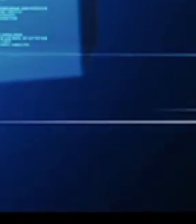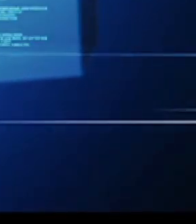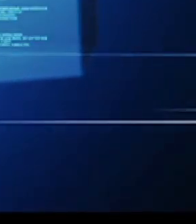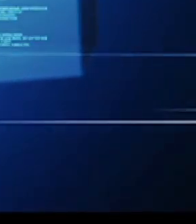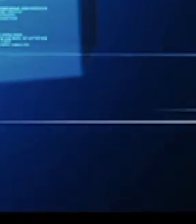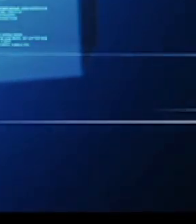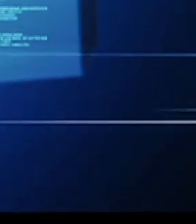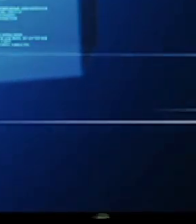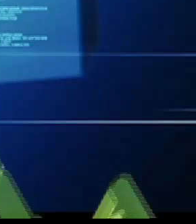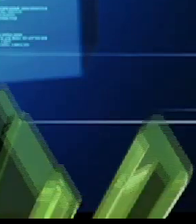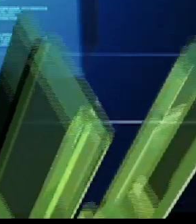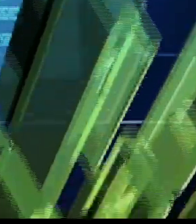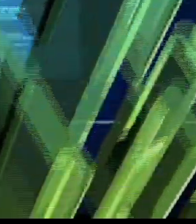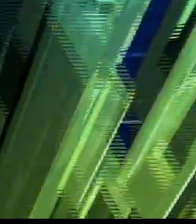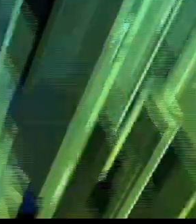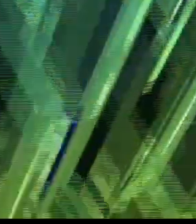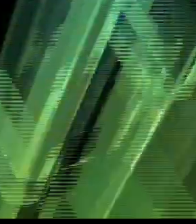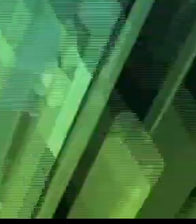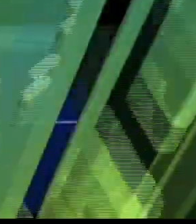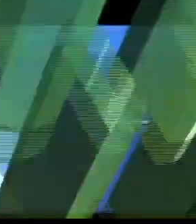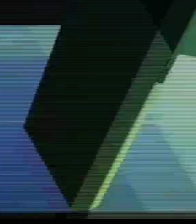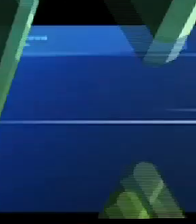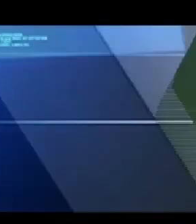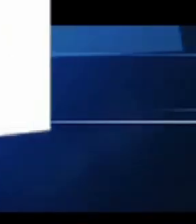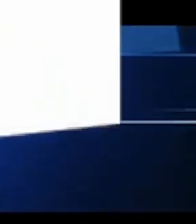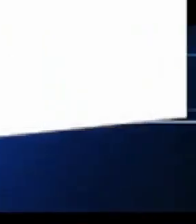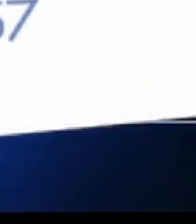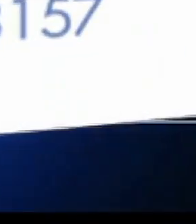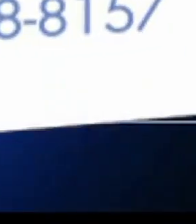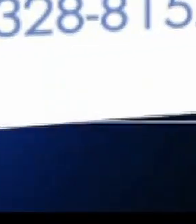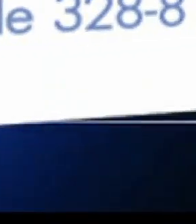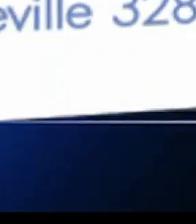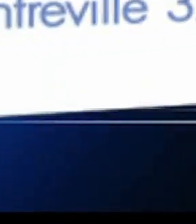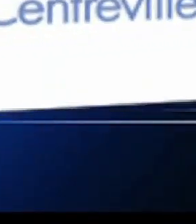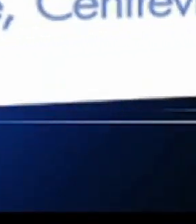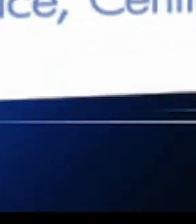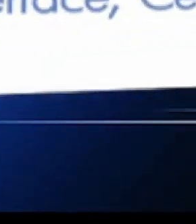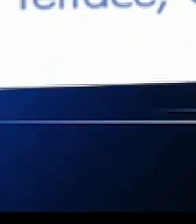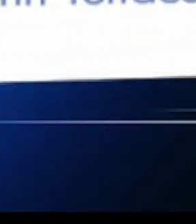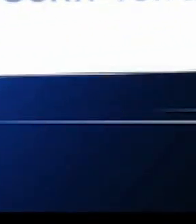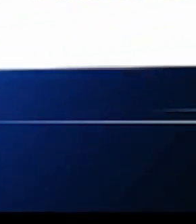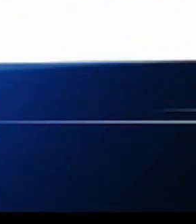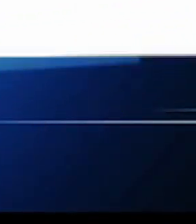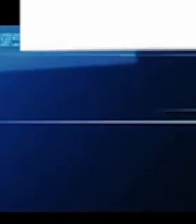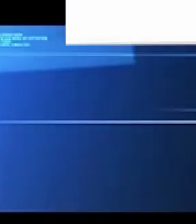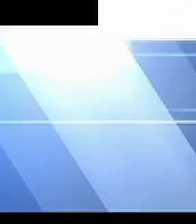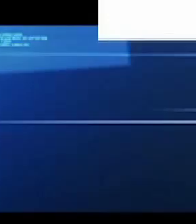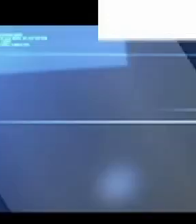This is ZNS Total Sports, brought to you by Fourth Terrace Diagnostic Center.